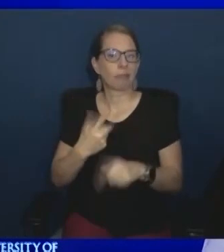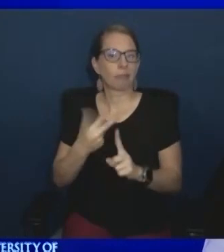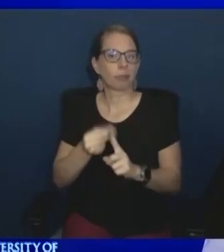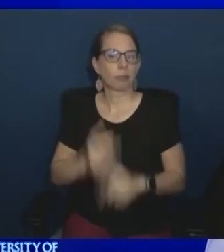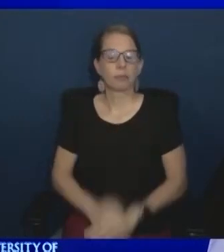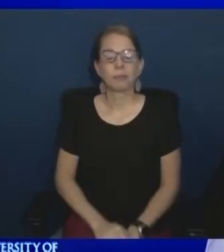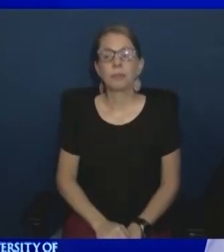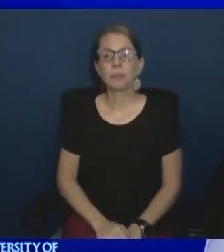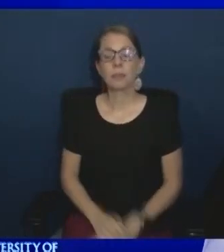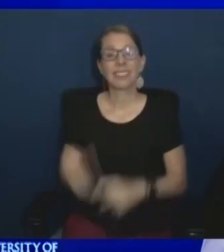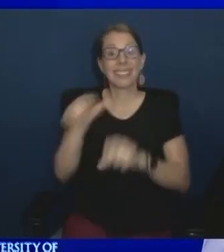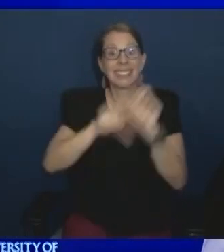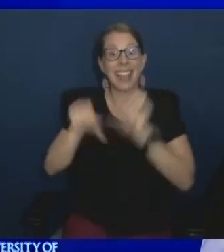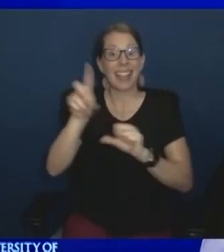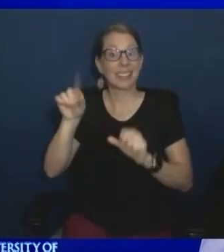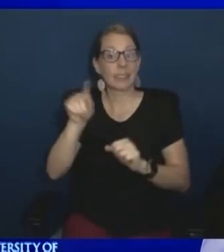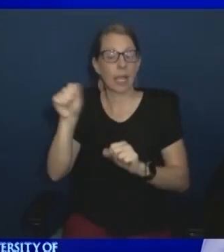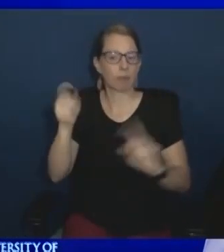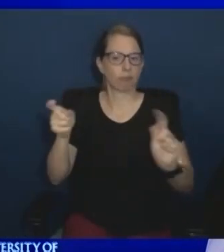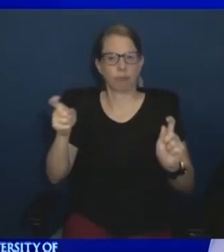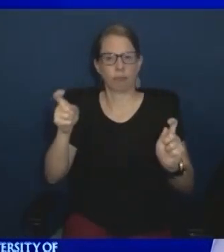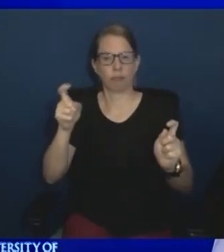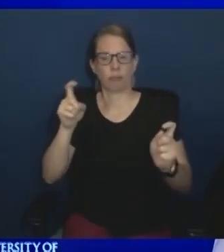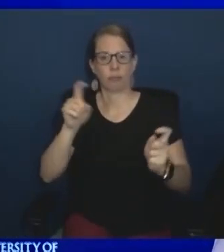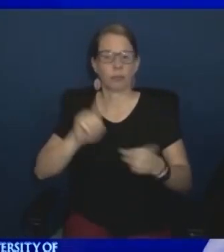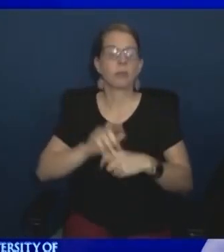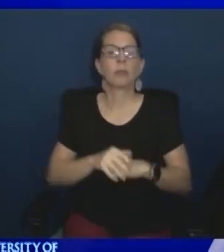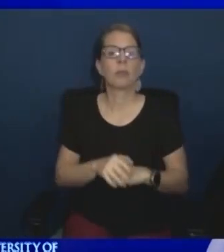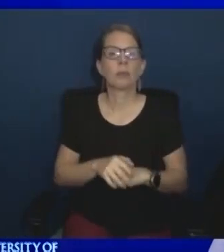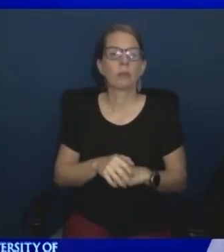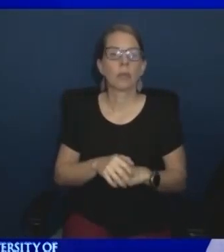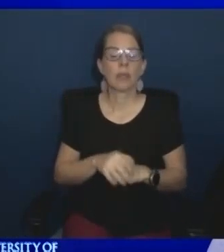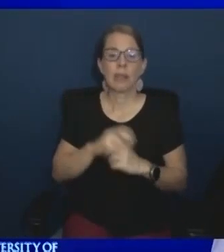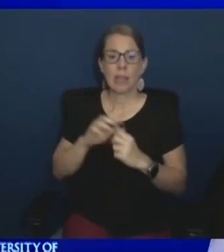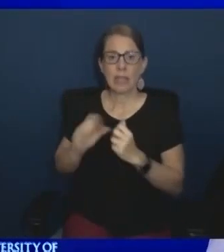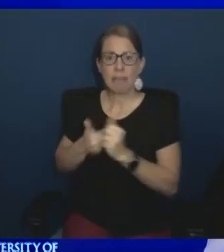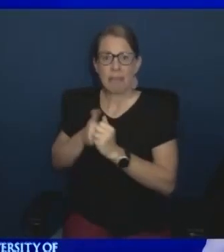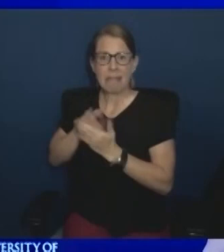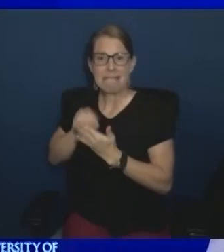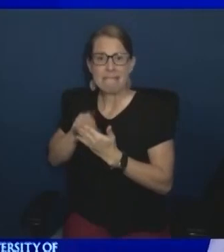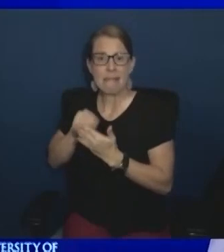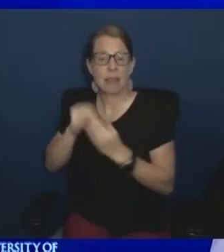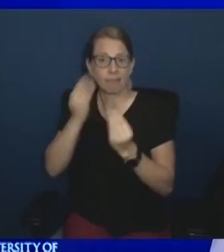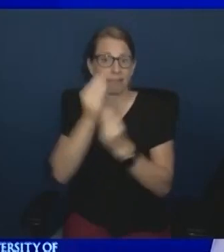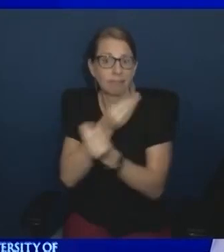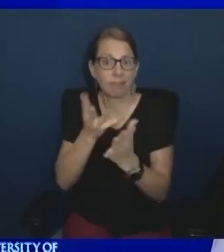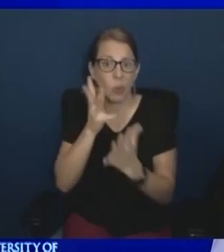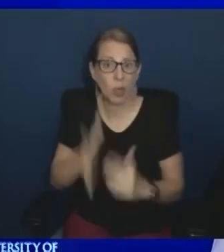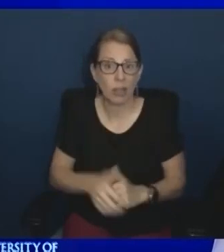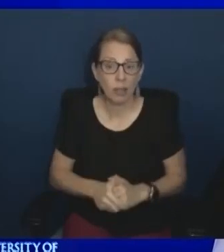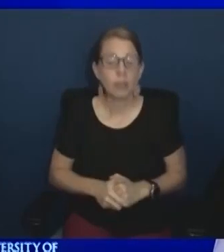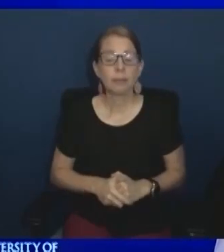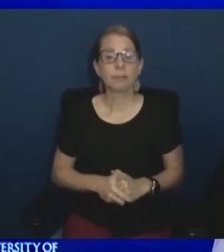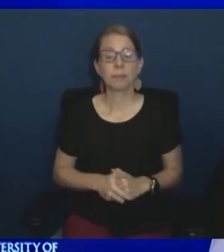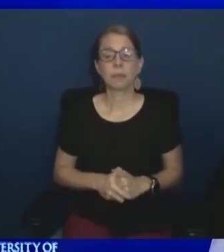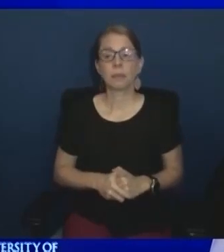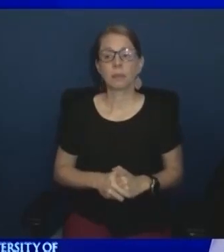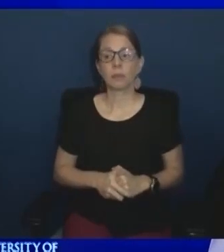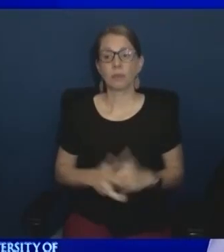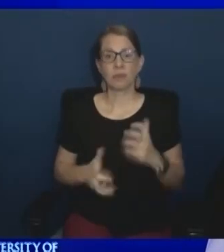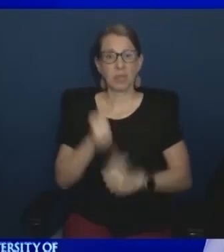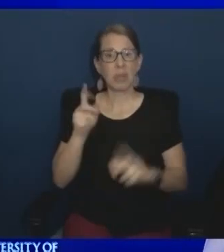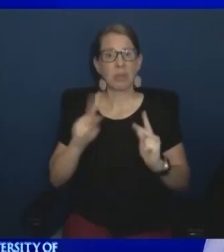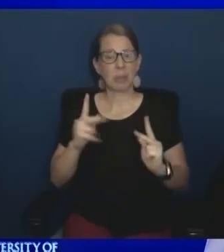data continues to evolve, and we'll certainly keep up with that. But I can understand how for most people that would be very conflicting